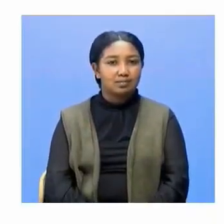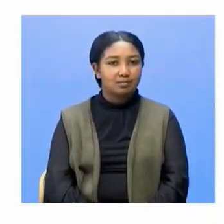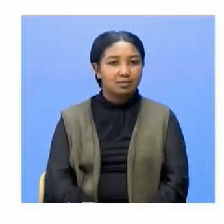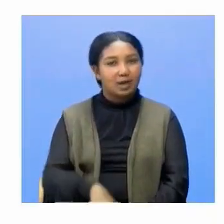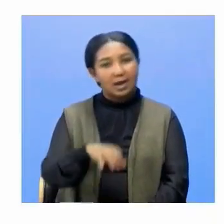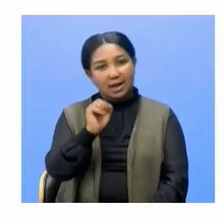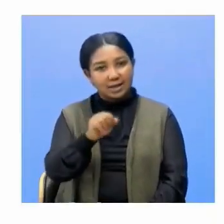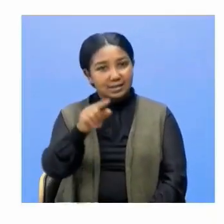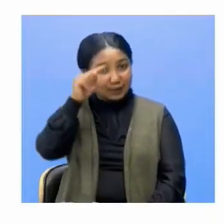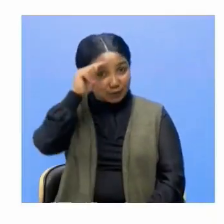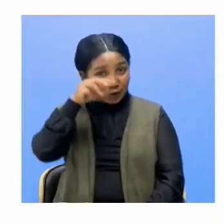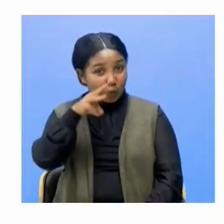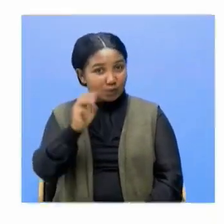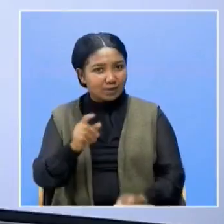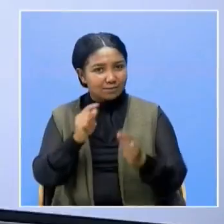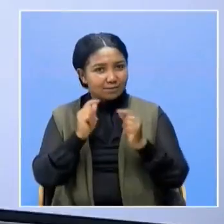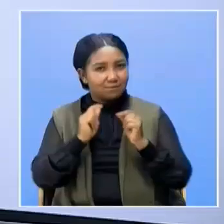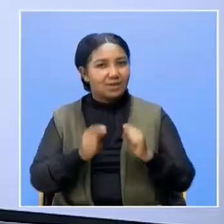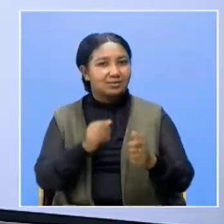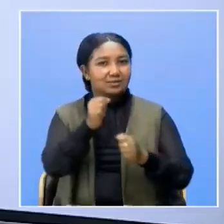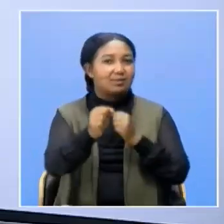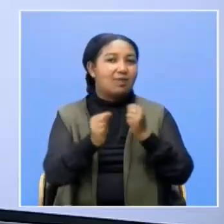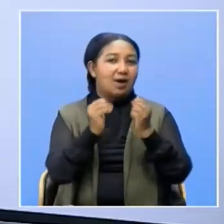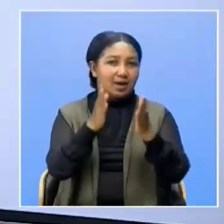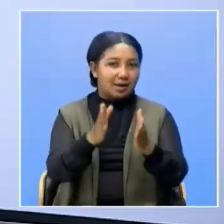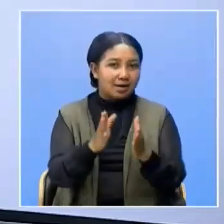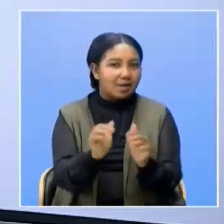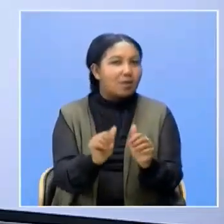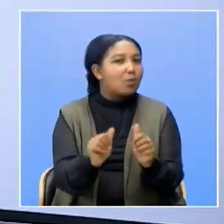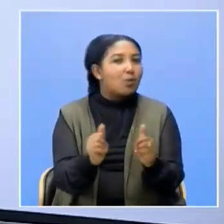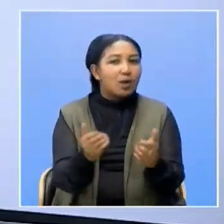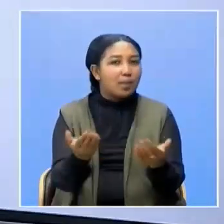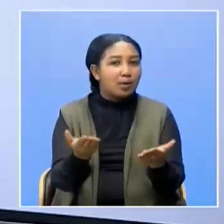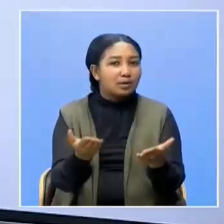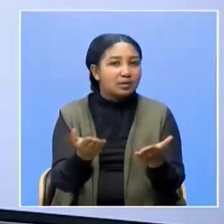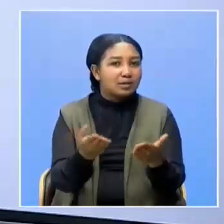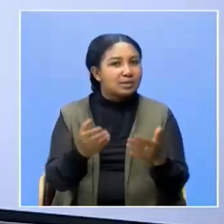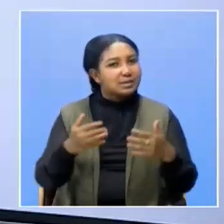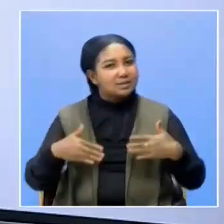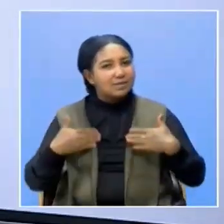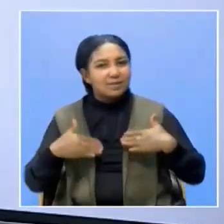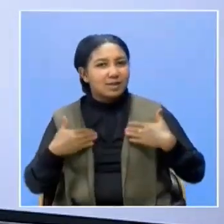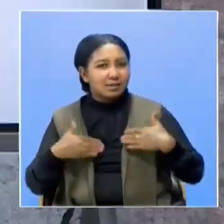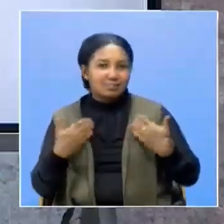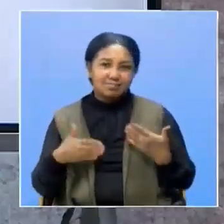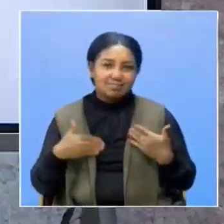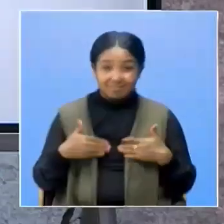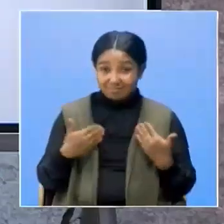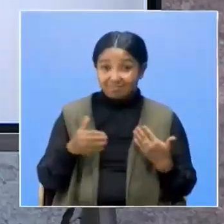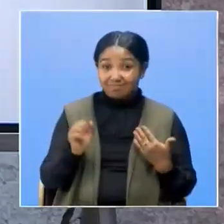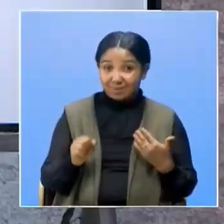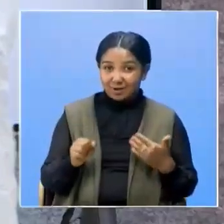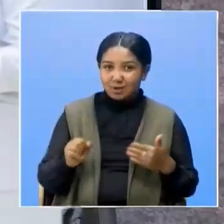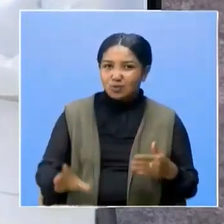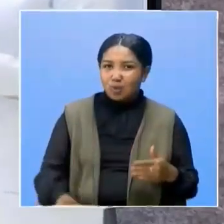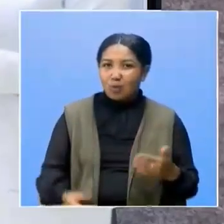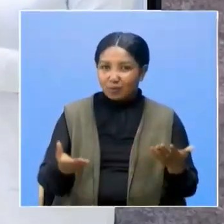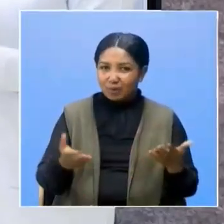Yes, Tim was faster. How about the feeling of the dog? How was the dog